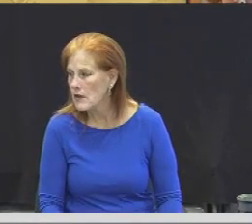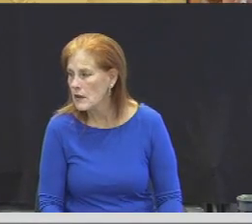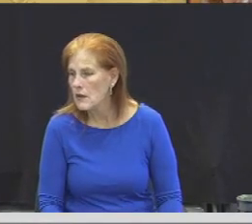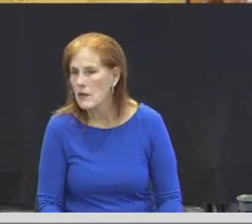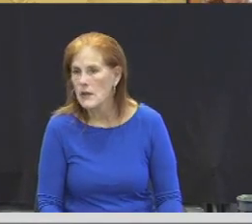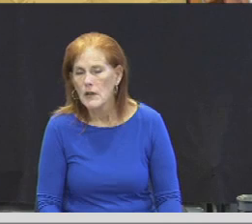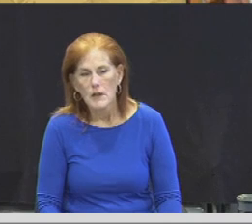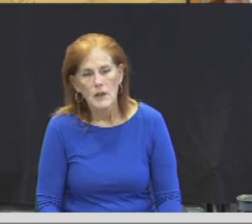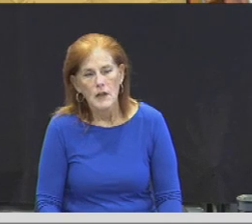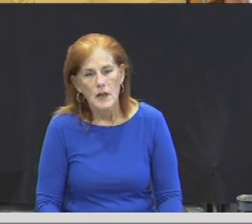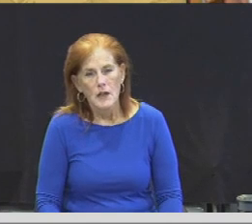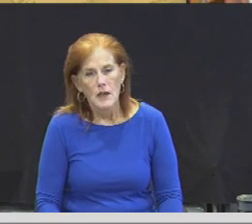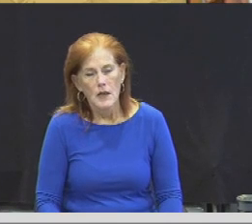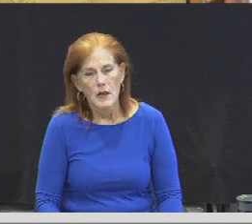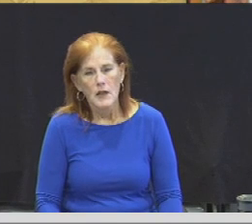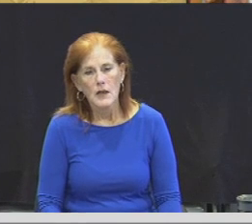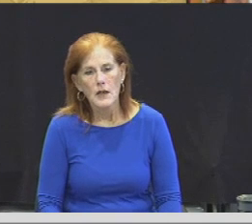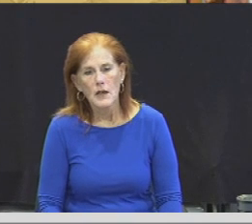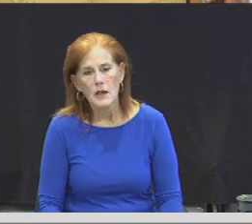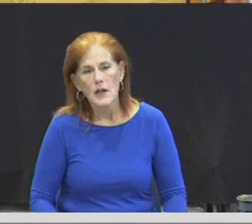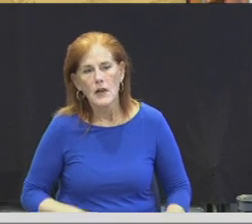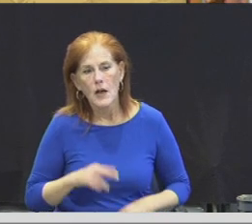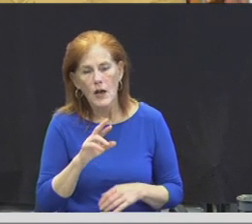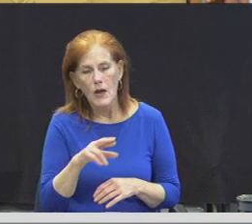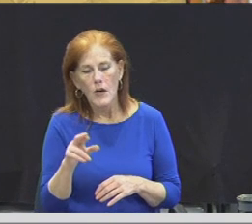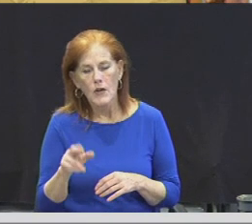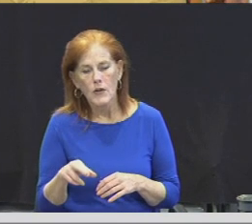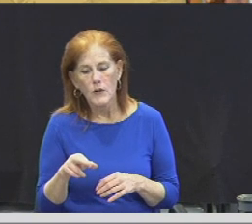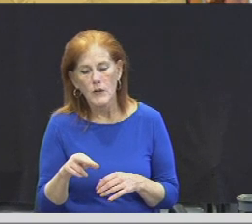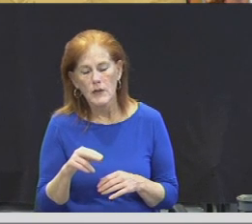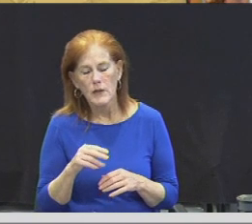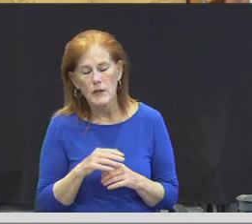Yeah, there are restrooms inside the